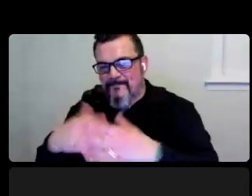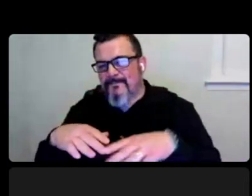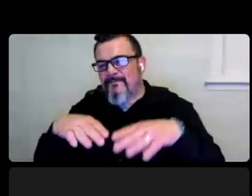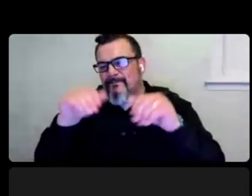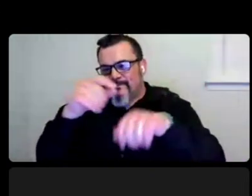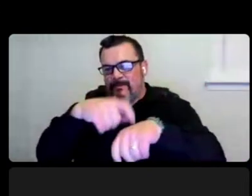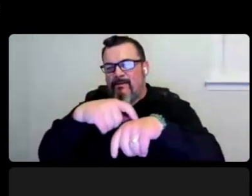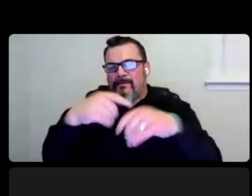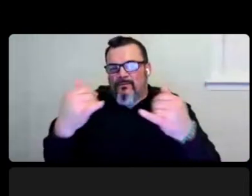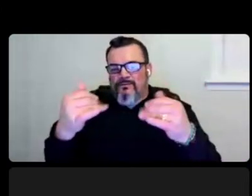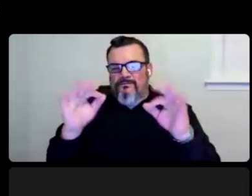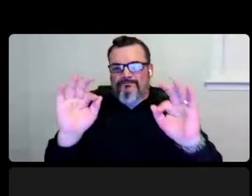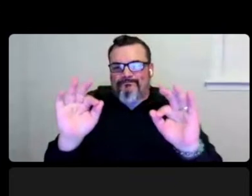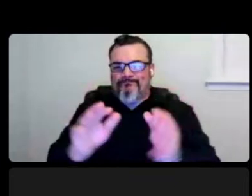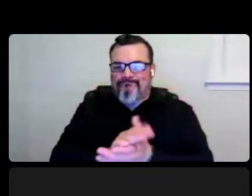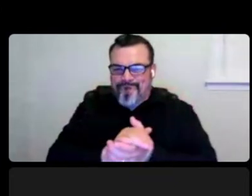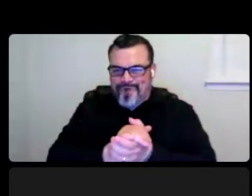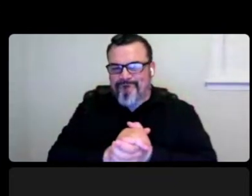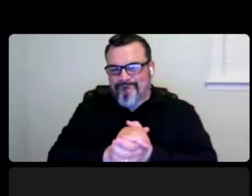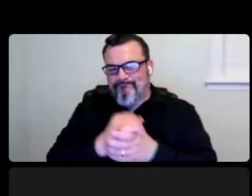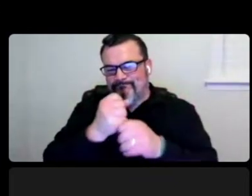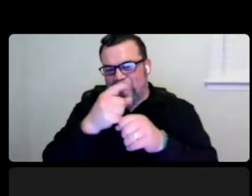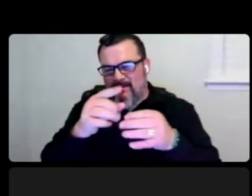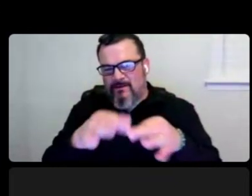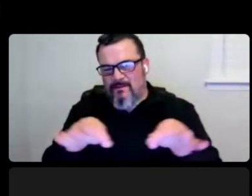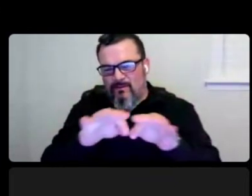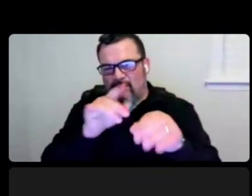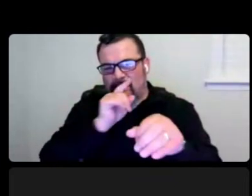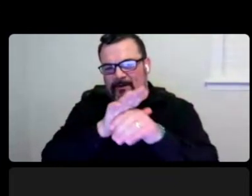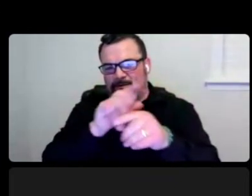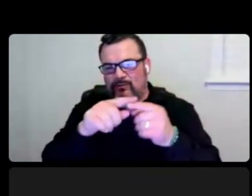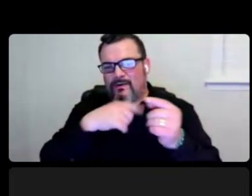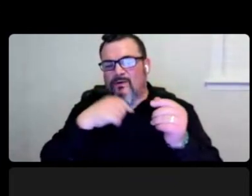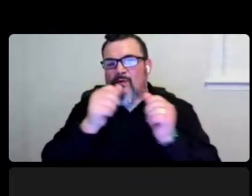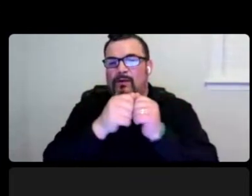today to make this important commitment to us. And with that, I'll special